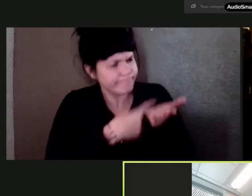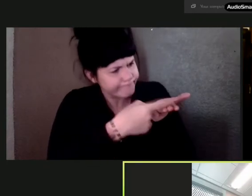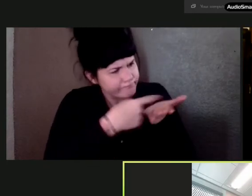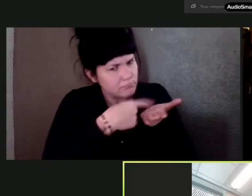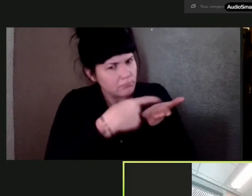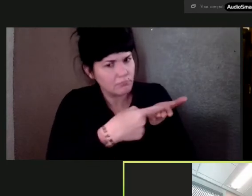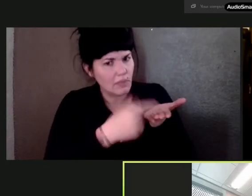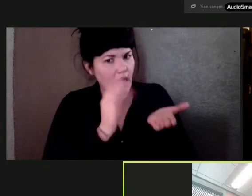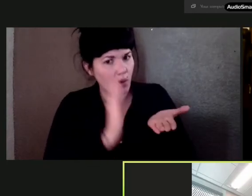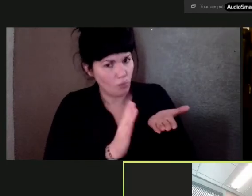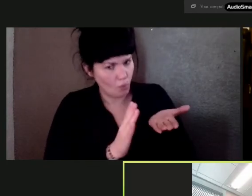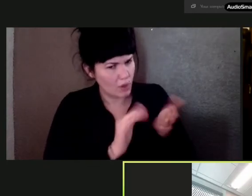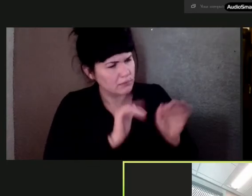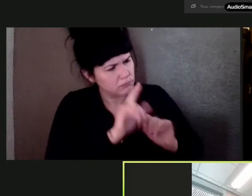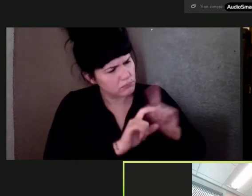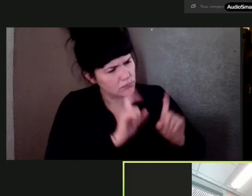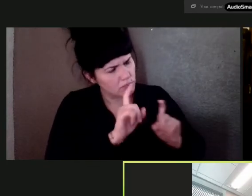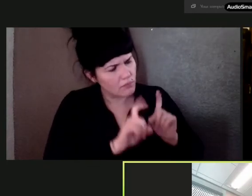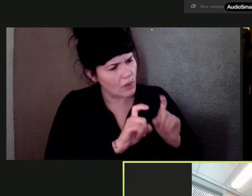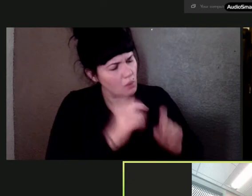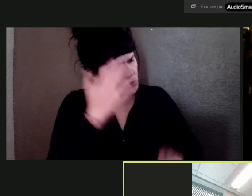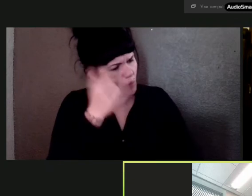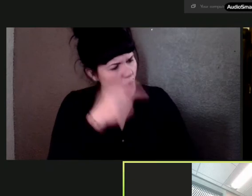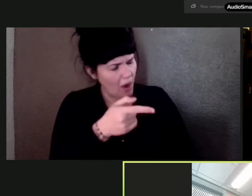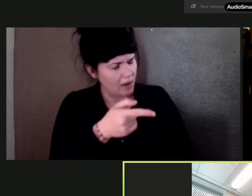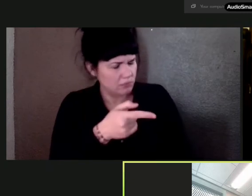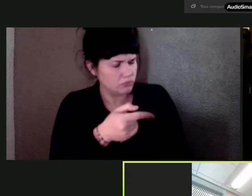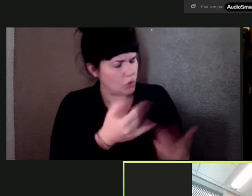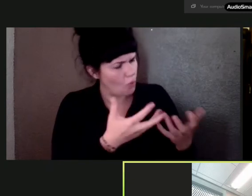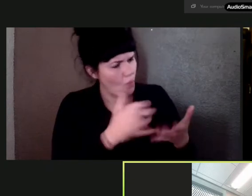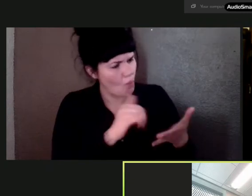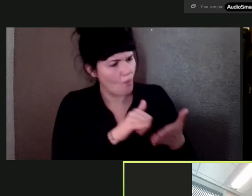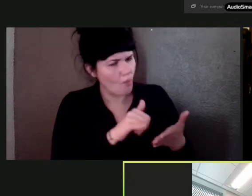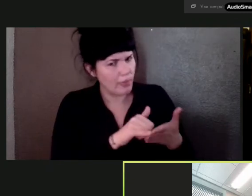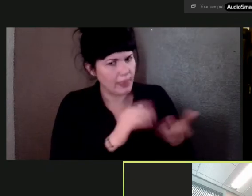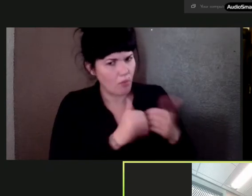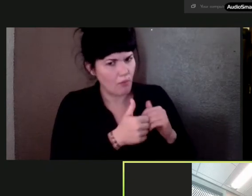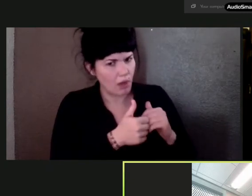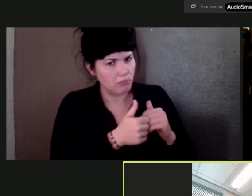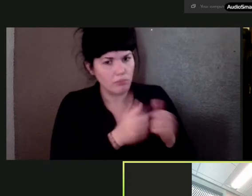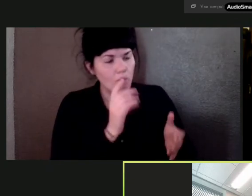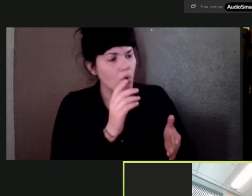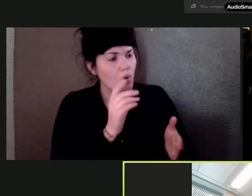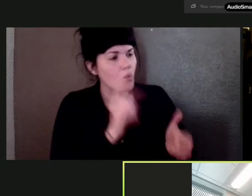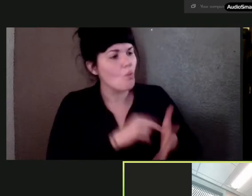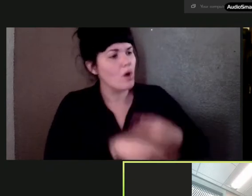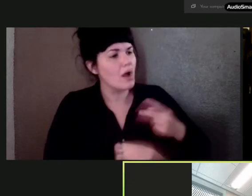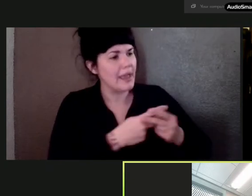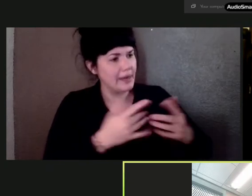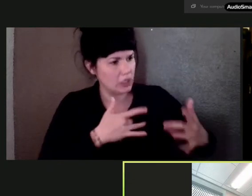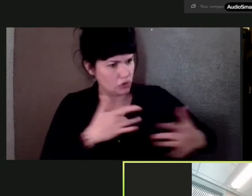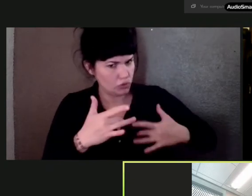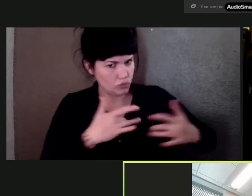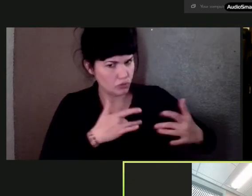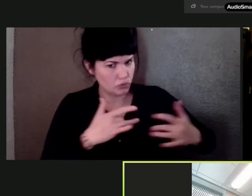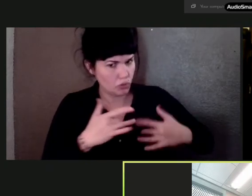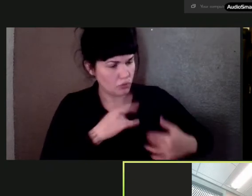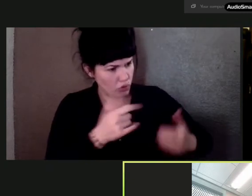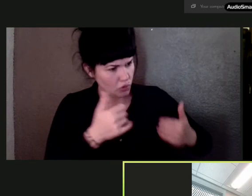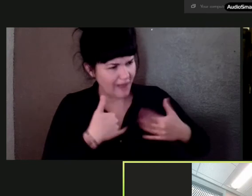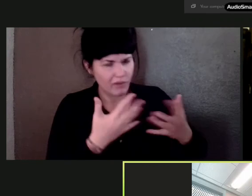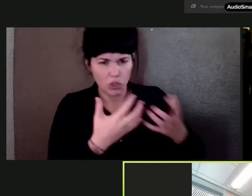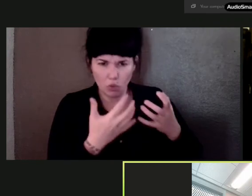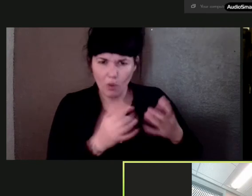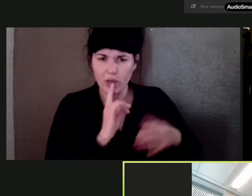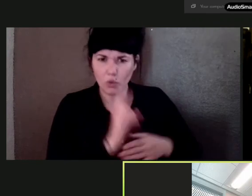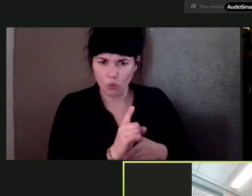they asking this? How, what concerns do they have? You just want to go through those